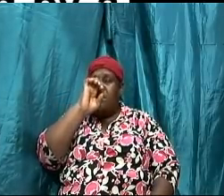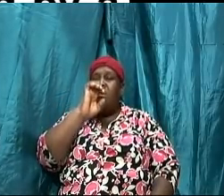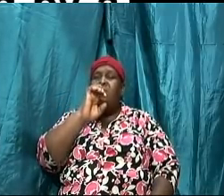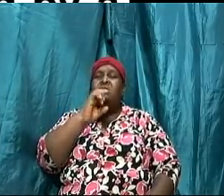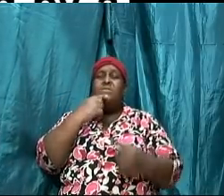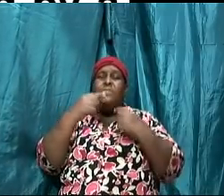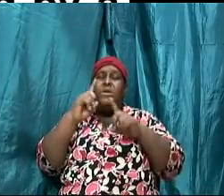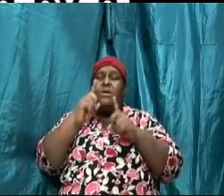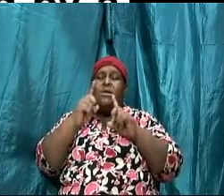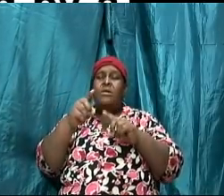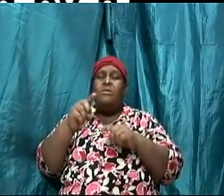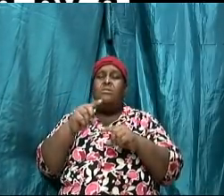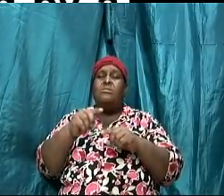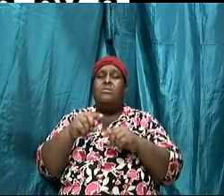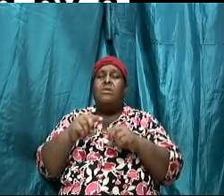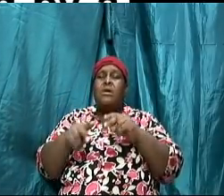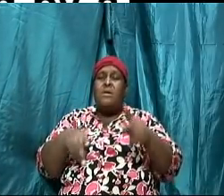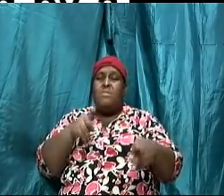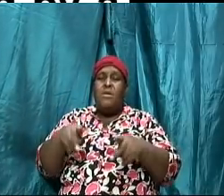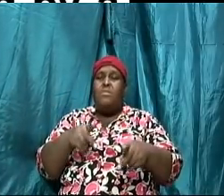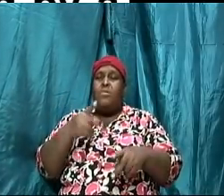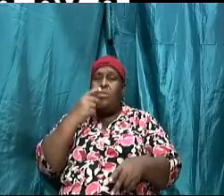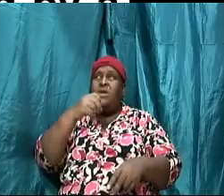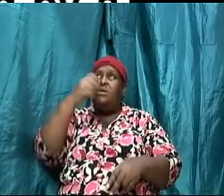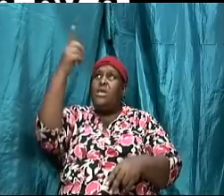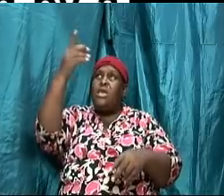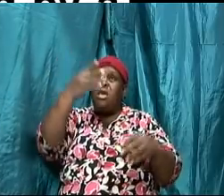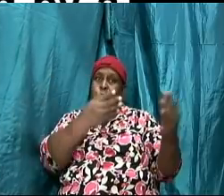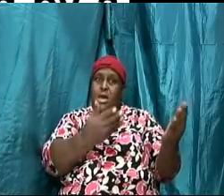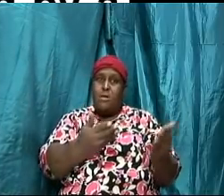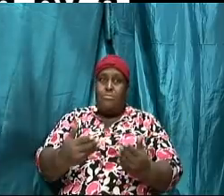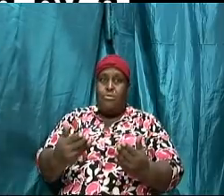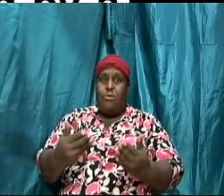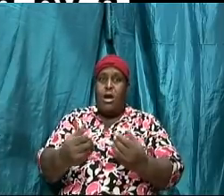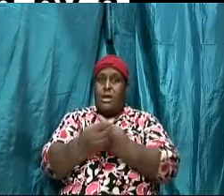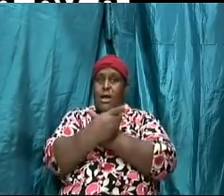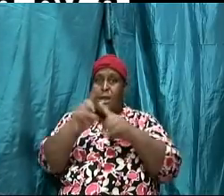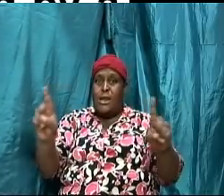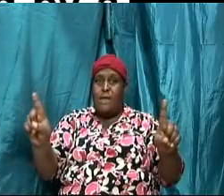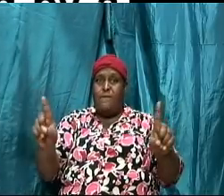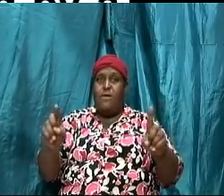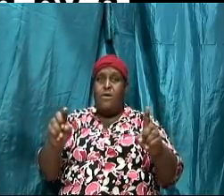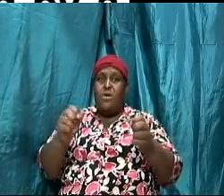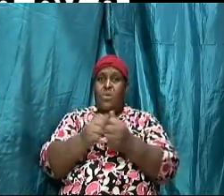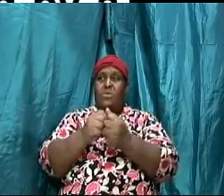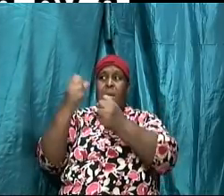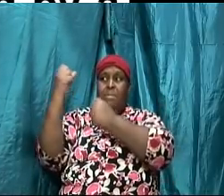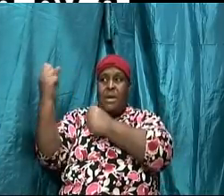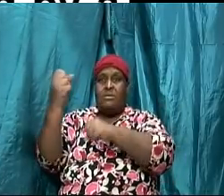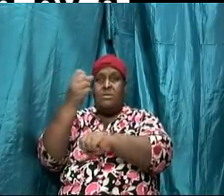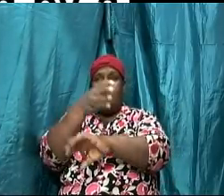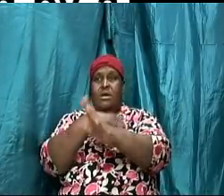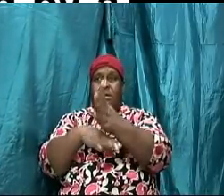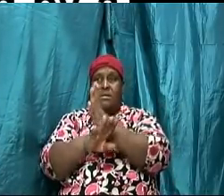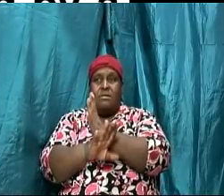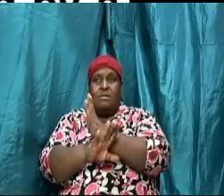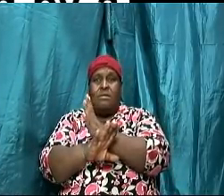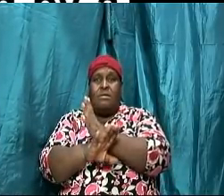with a mighty hand and a stretch out hand. And it was for this set of reason, for this particular reason, God is